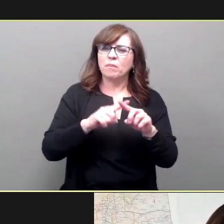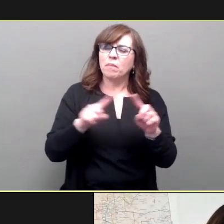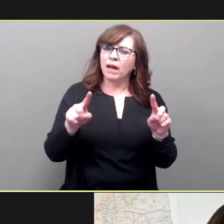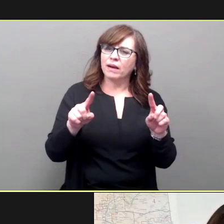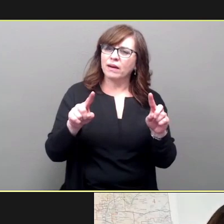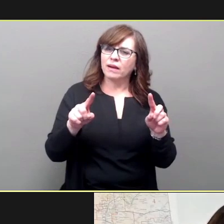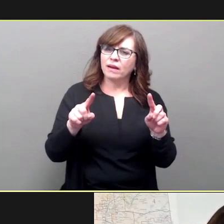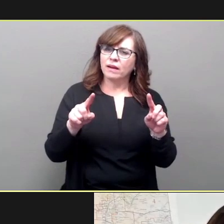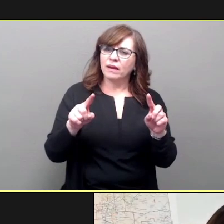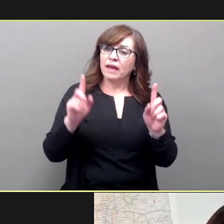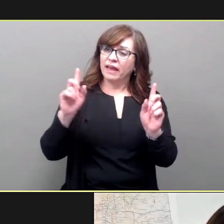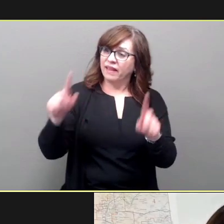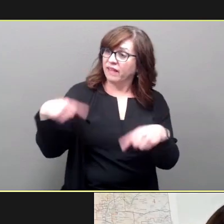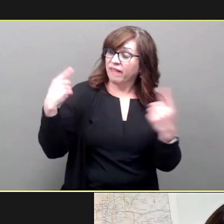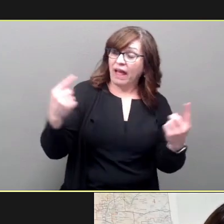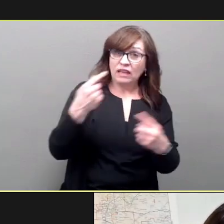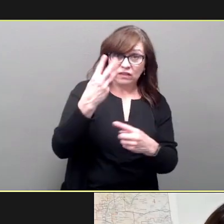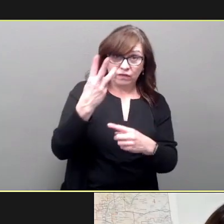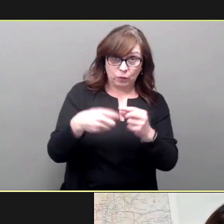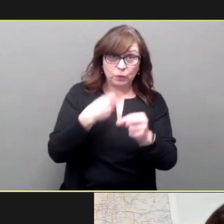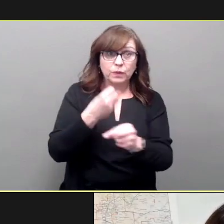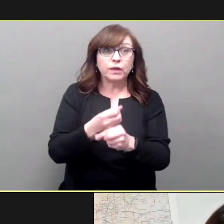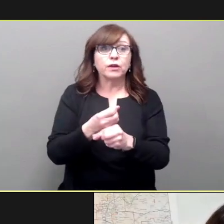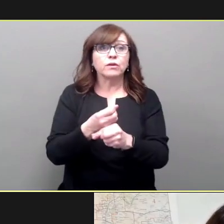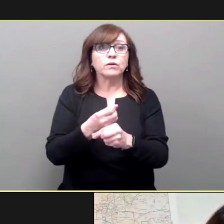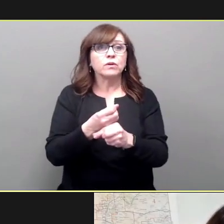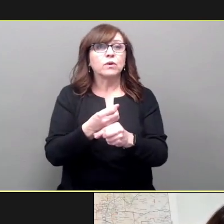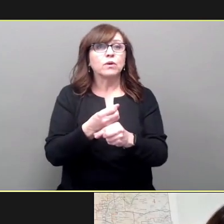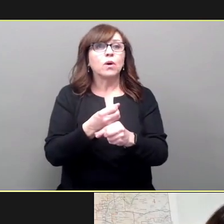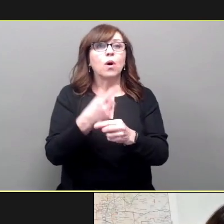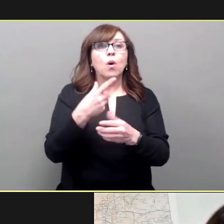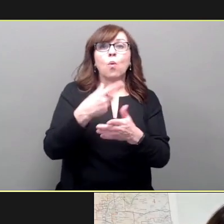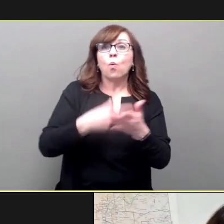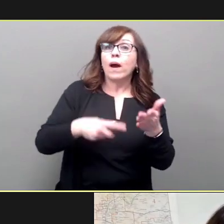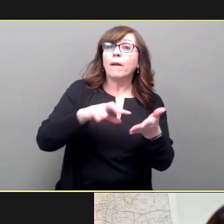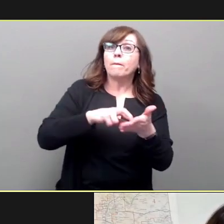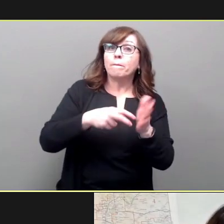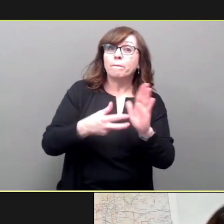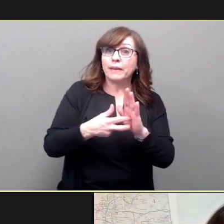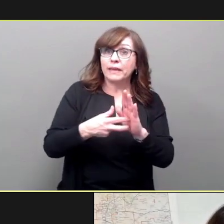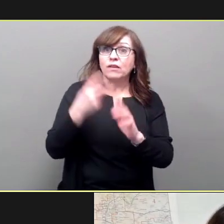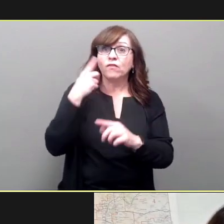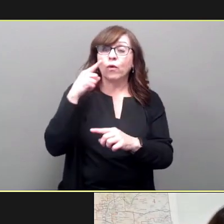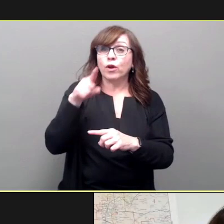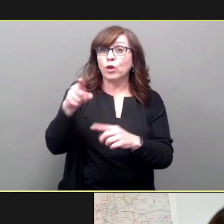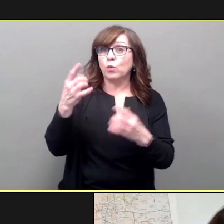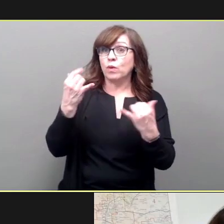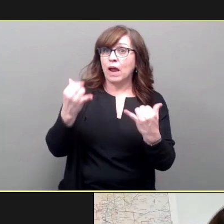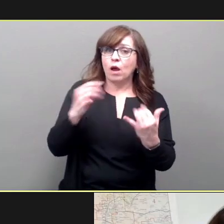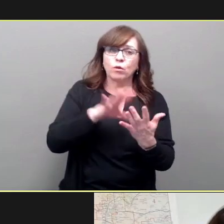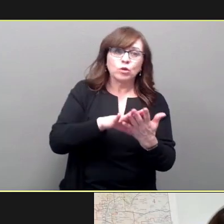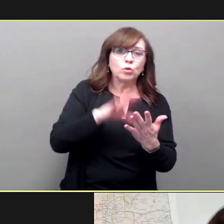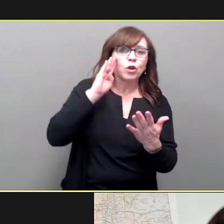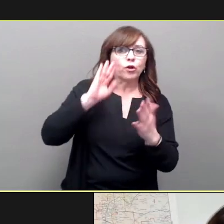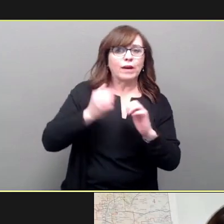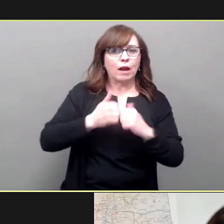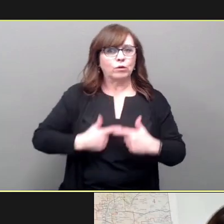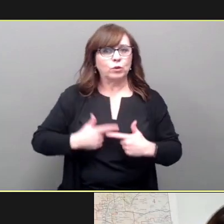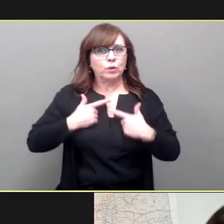given the last few years, what does it mean to you now to learn to live with